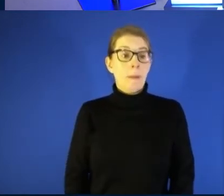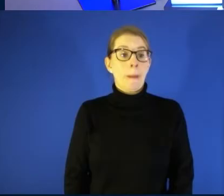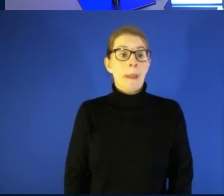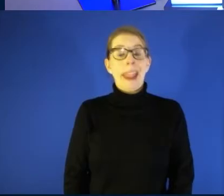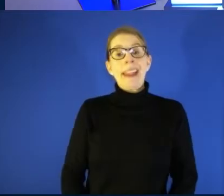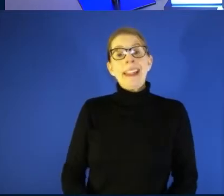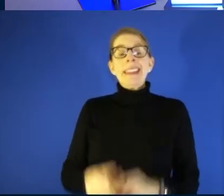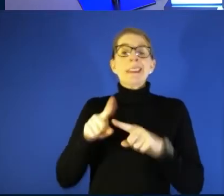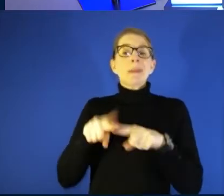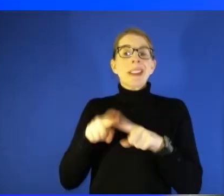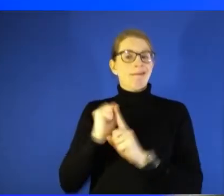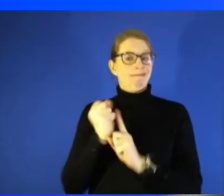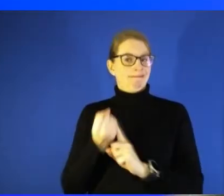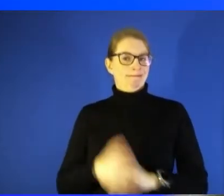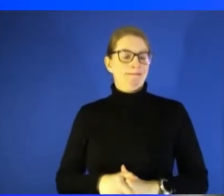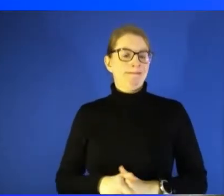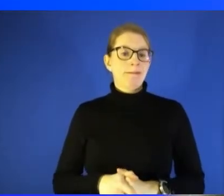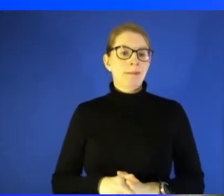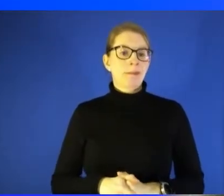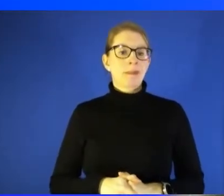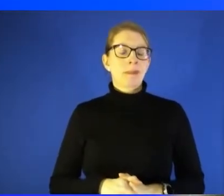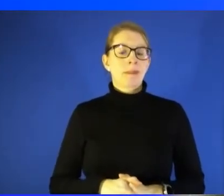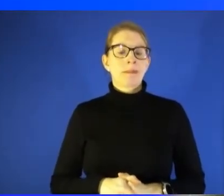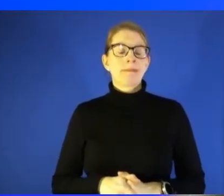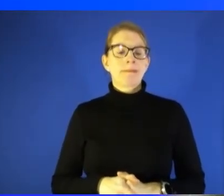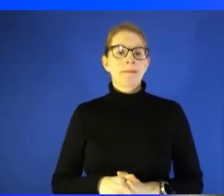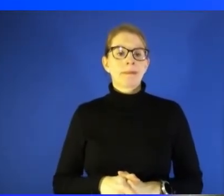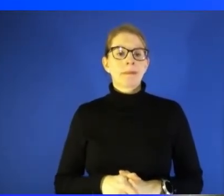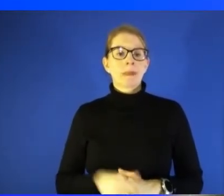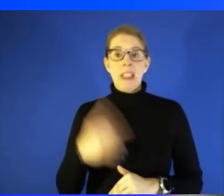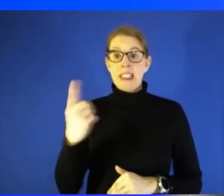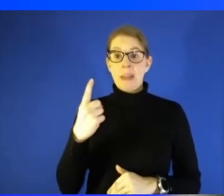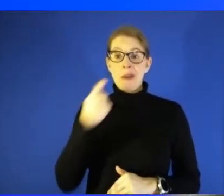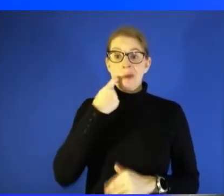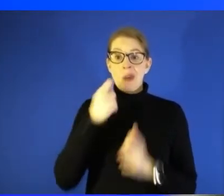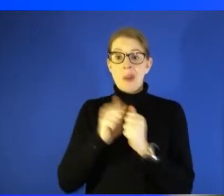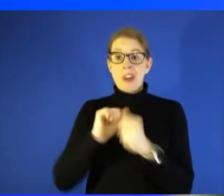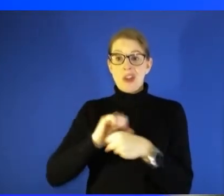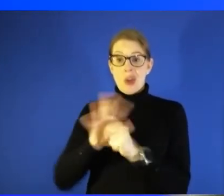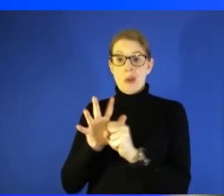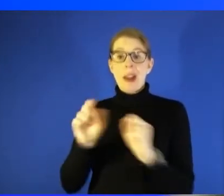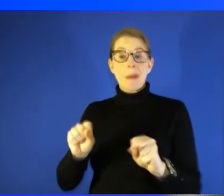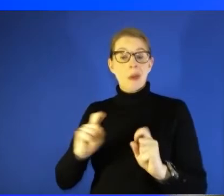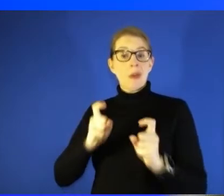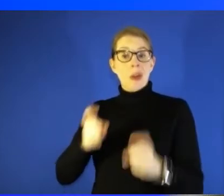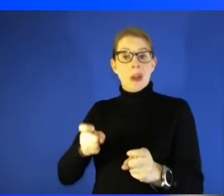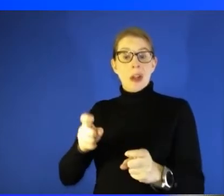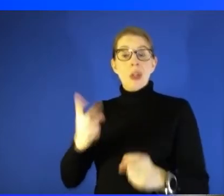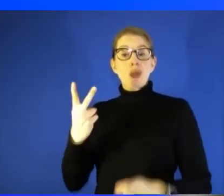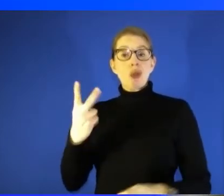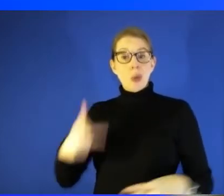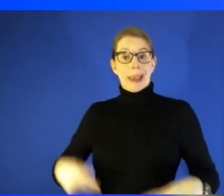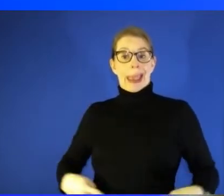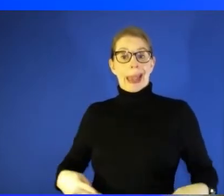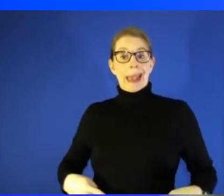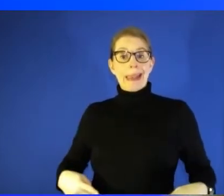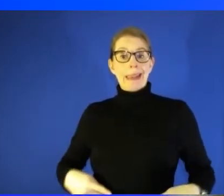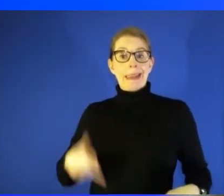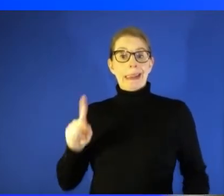circumstances, they can. I'm aware of recently of someone with COVID who was able to donate 2 kidneys.